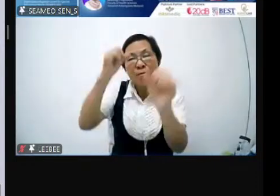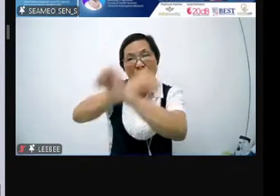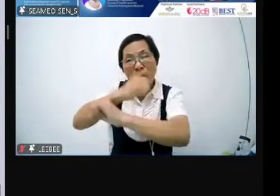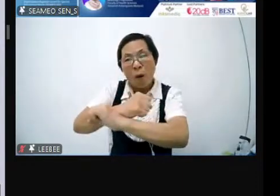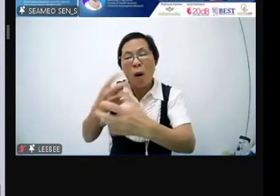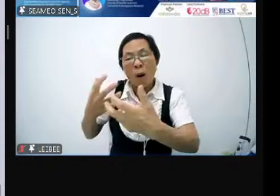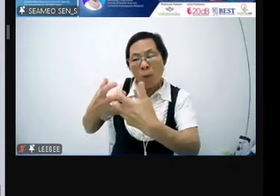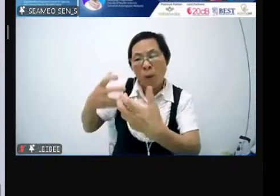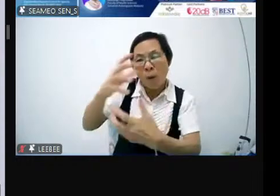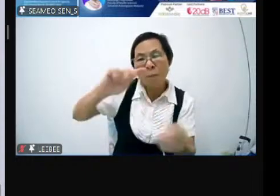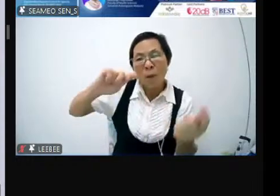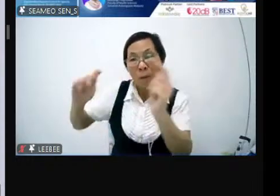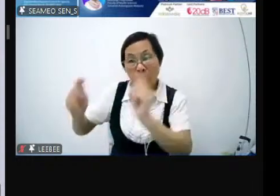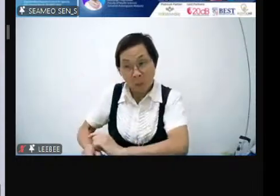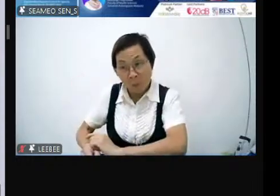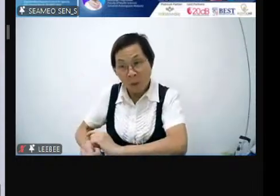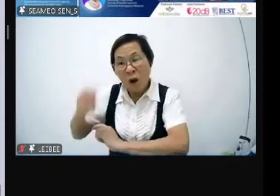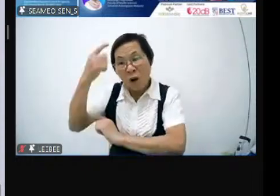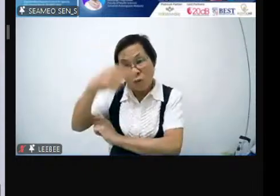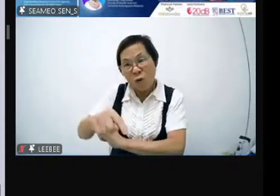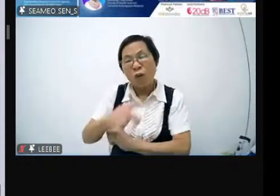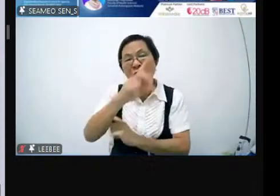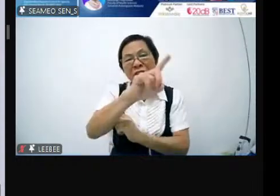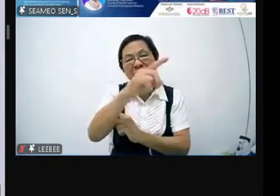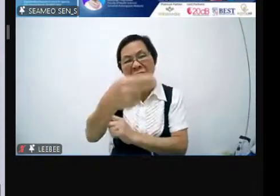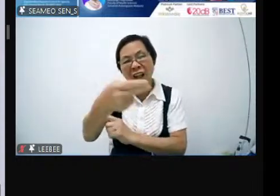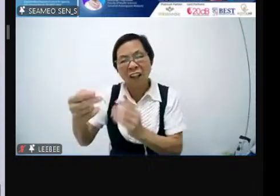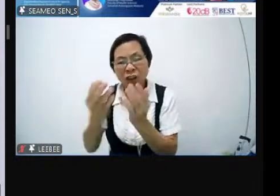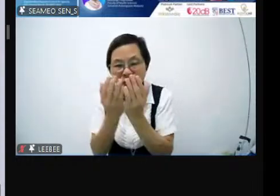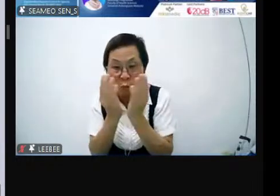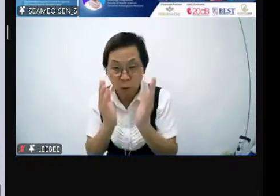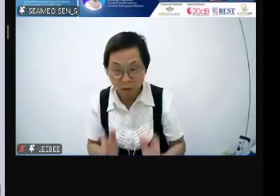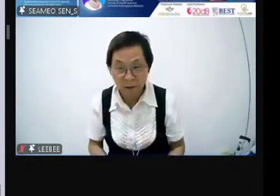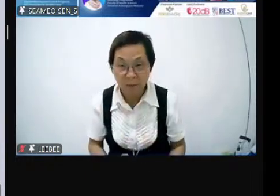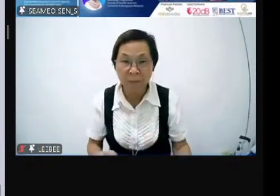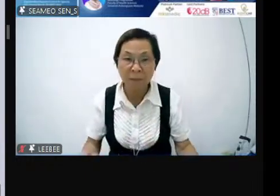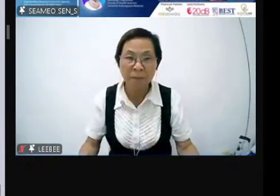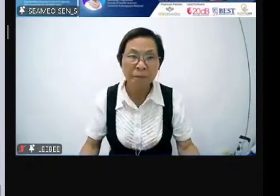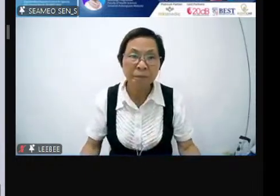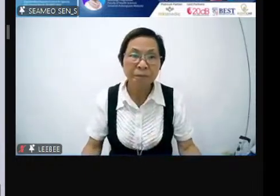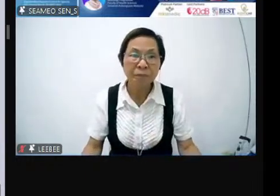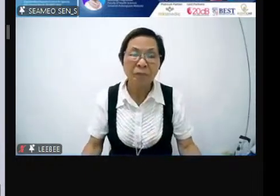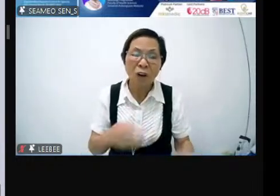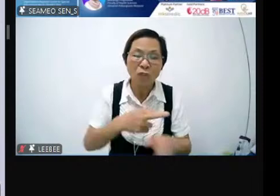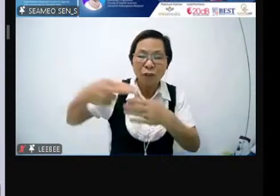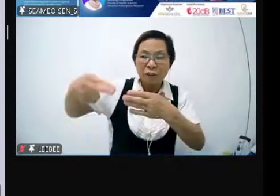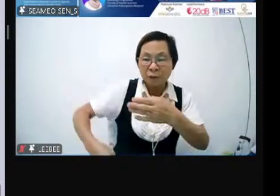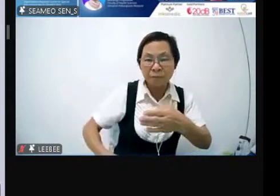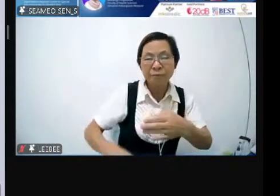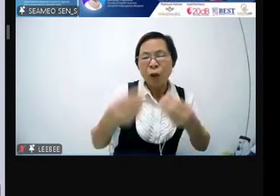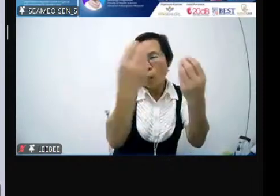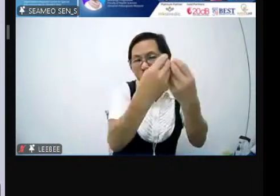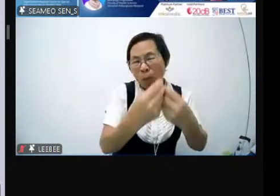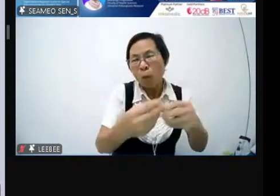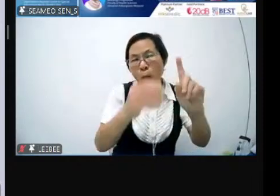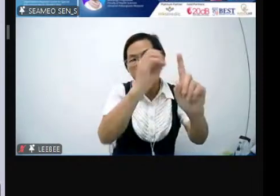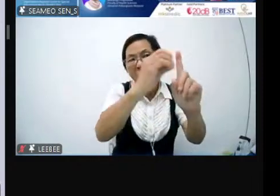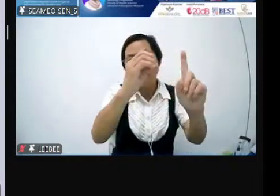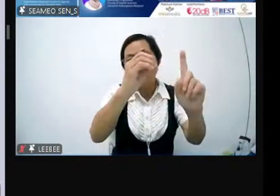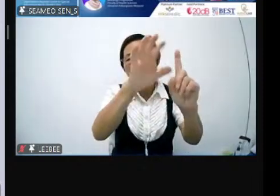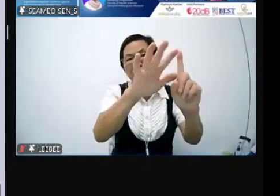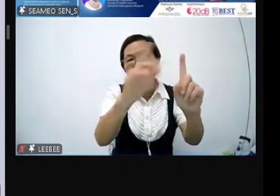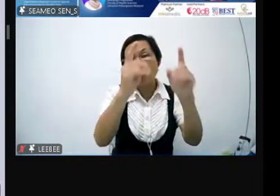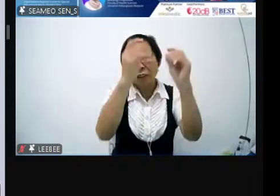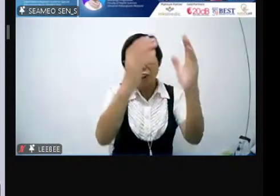and modifications for DHA students. Result: a total of 151